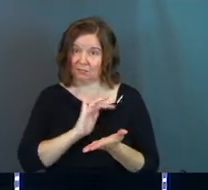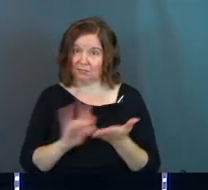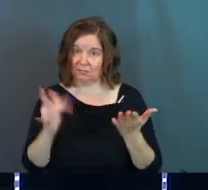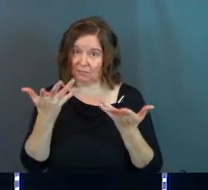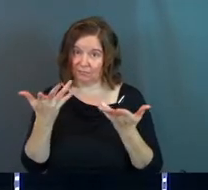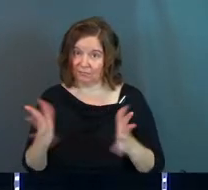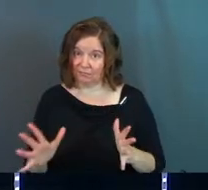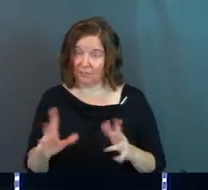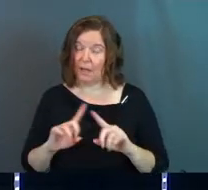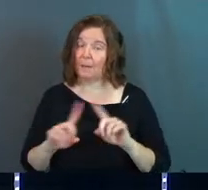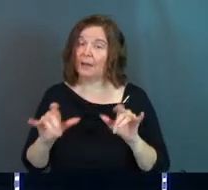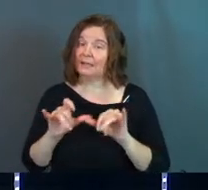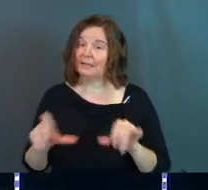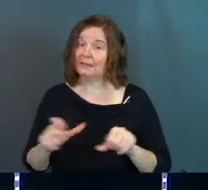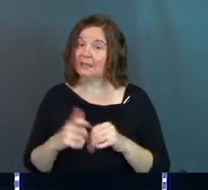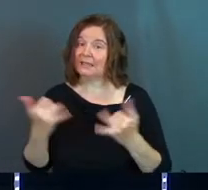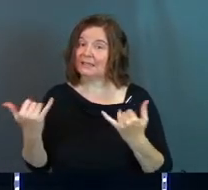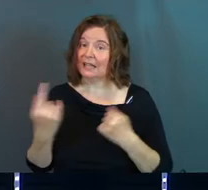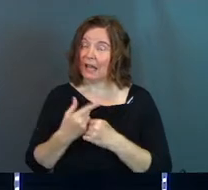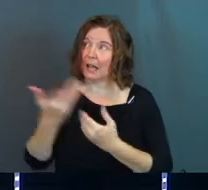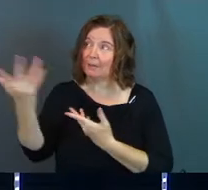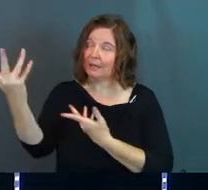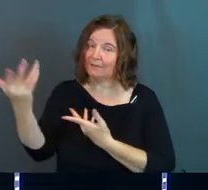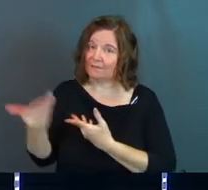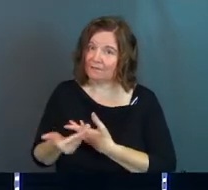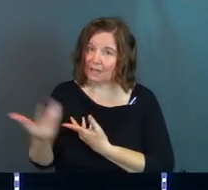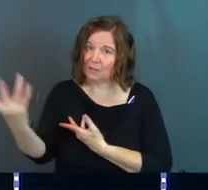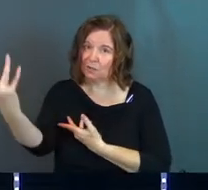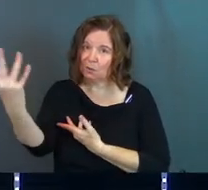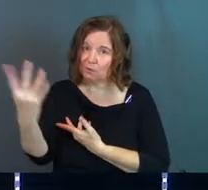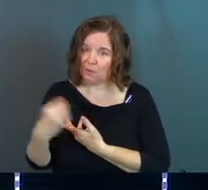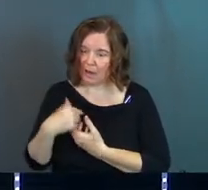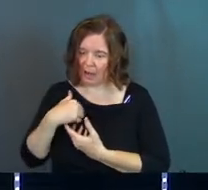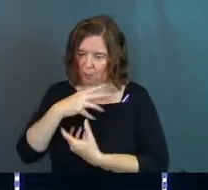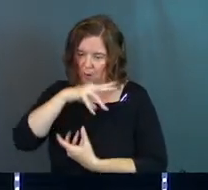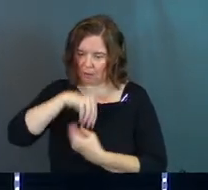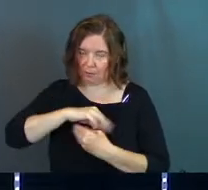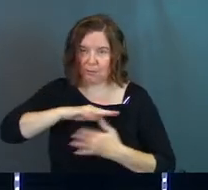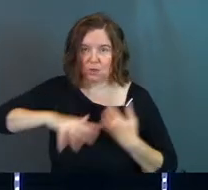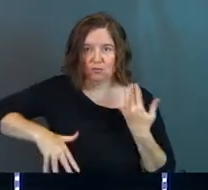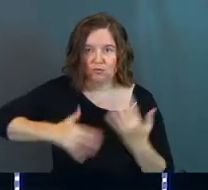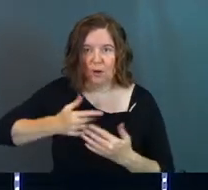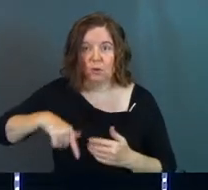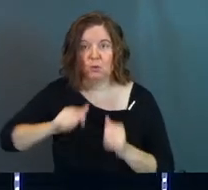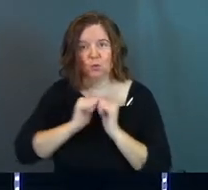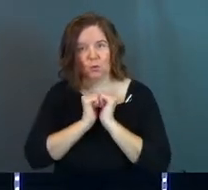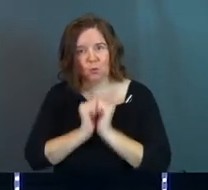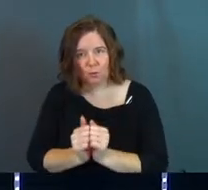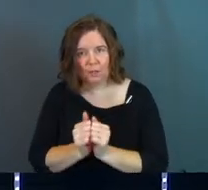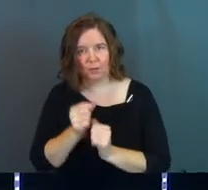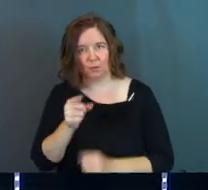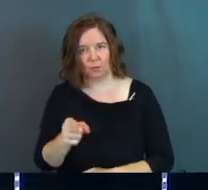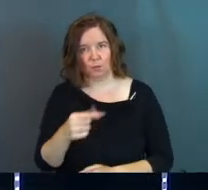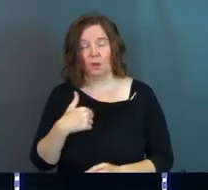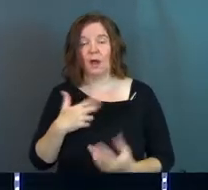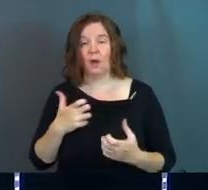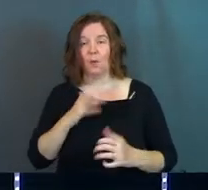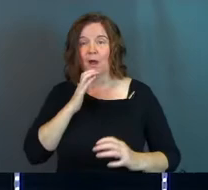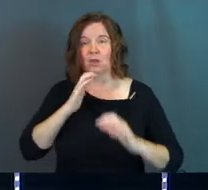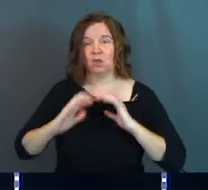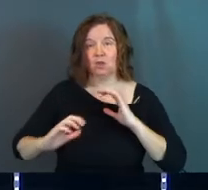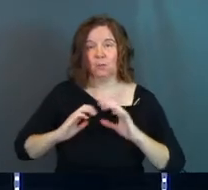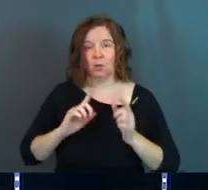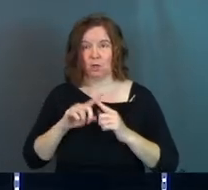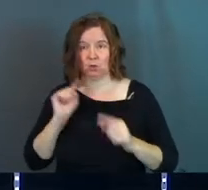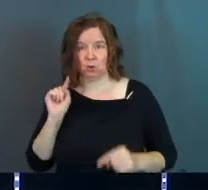today in this place, I'm inviting you in, and I want to be around you. I want to be with you, and I want to